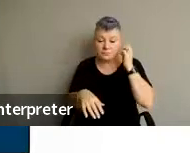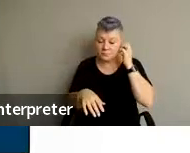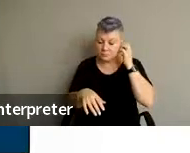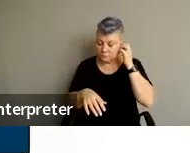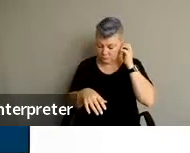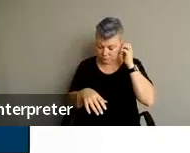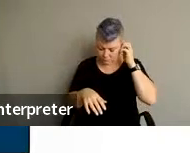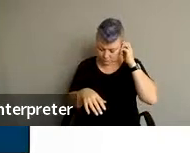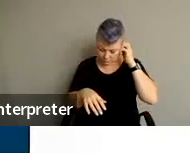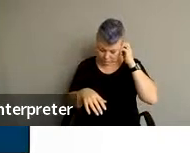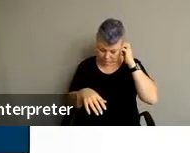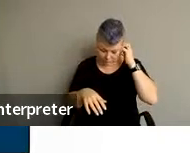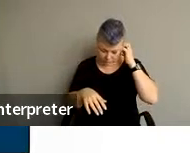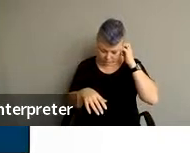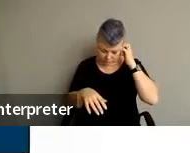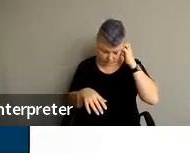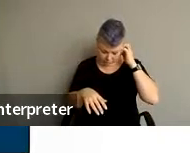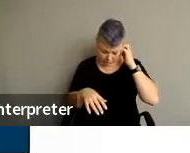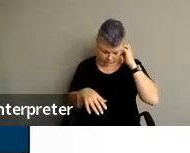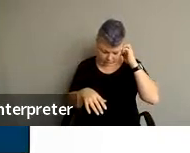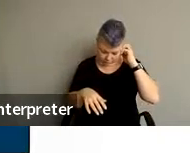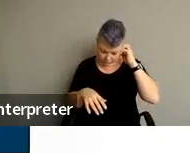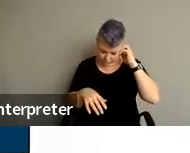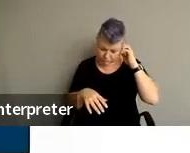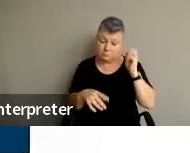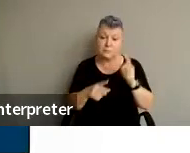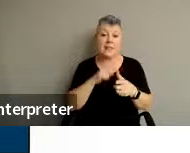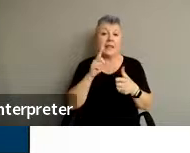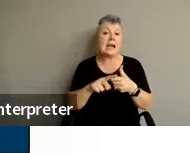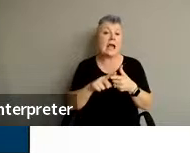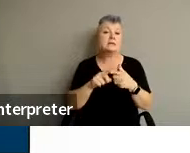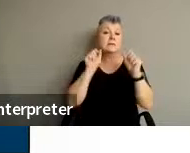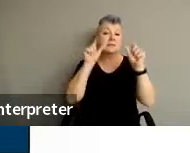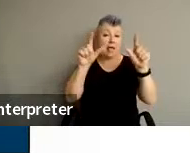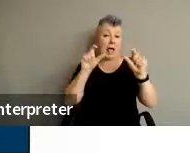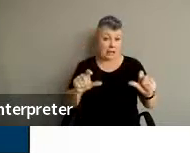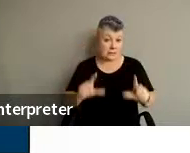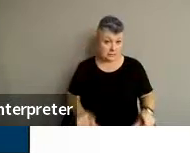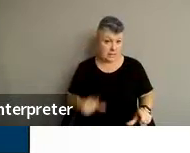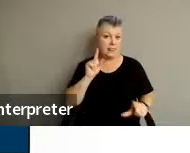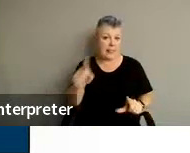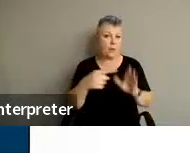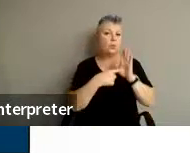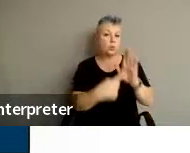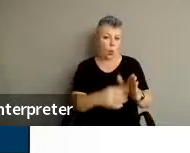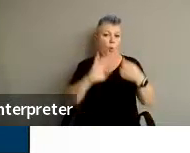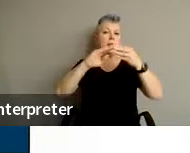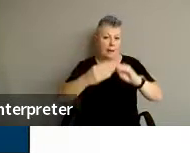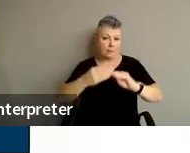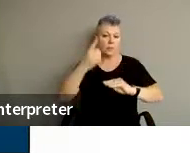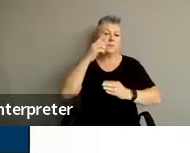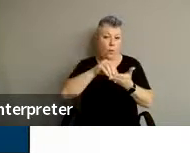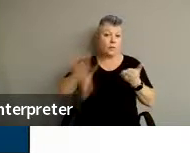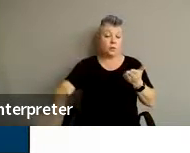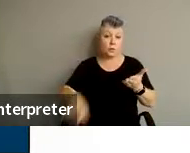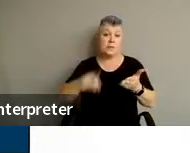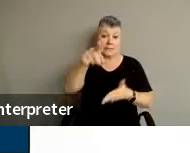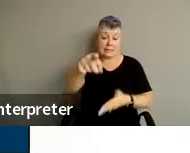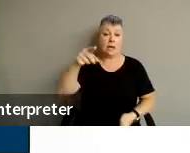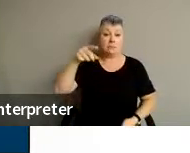The next couple of slides will reflect basically what our numbers are for those students that are